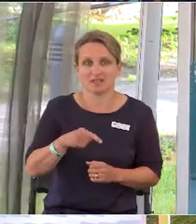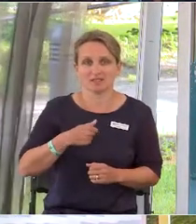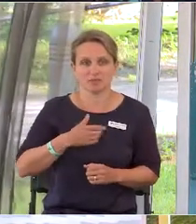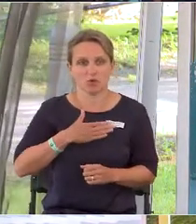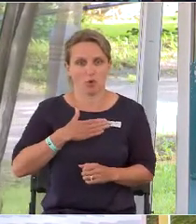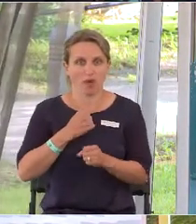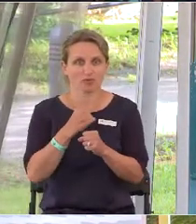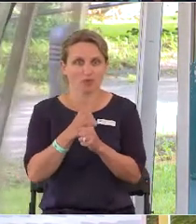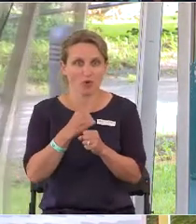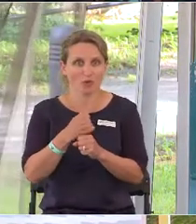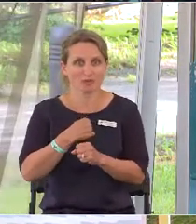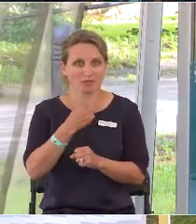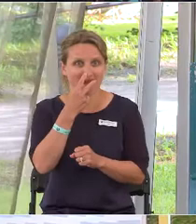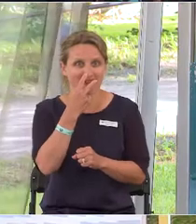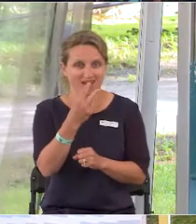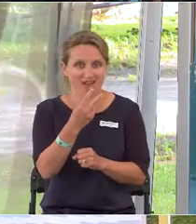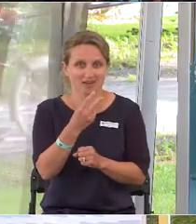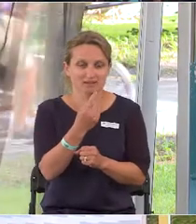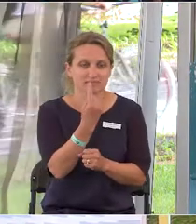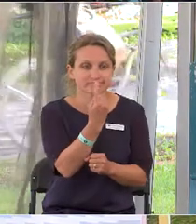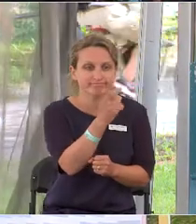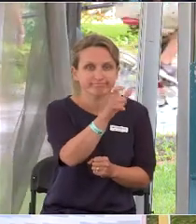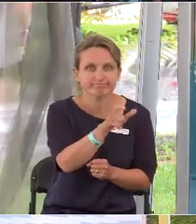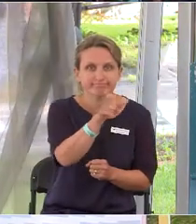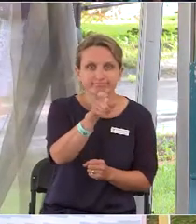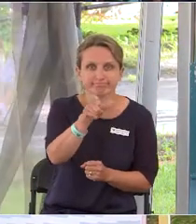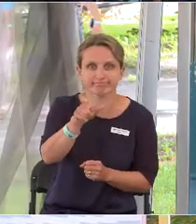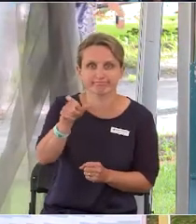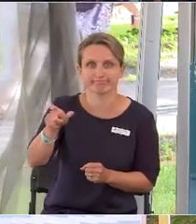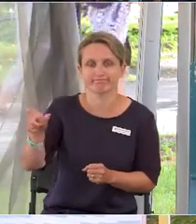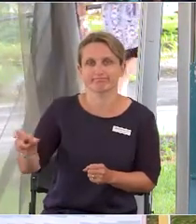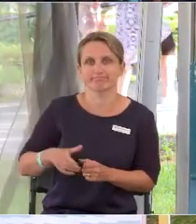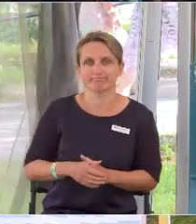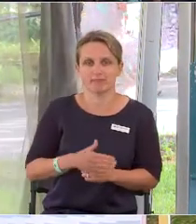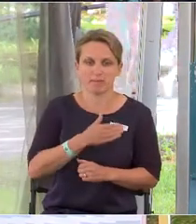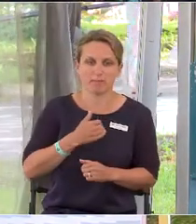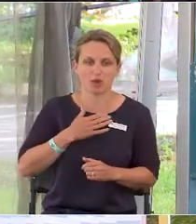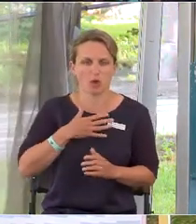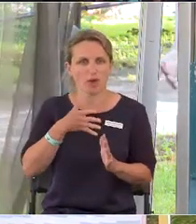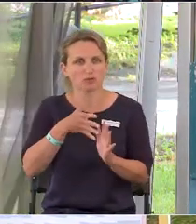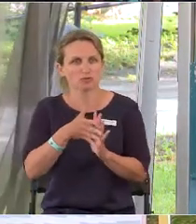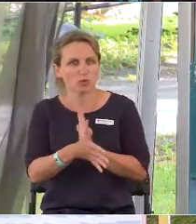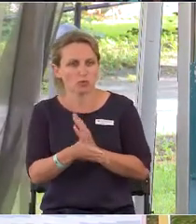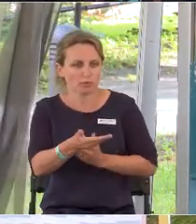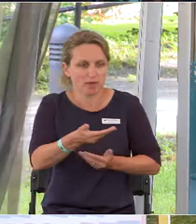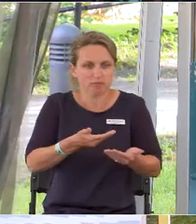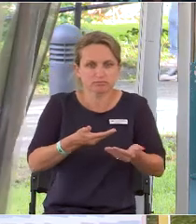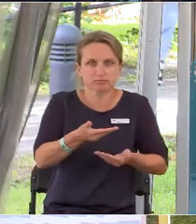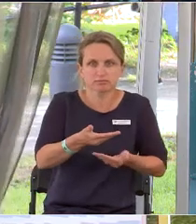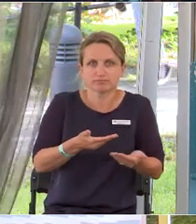our work, I think that it's every single person. How we actually, what's our attitude towards each other if